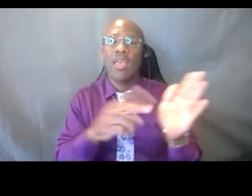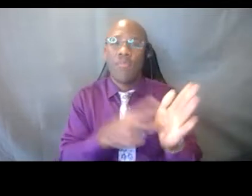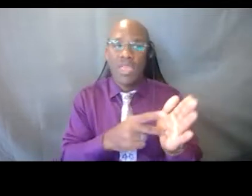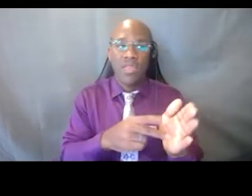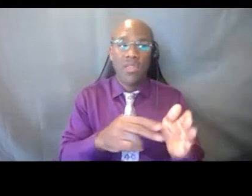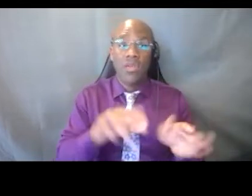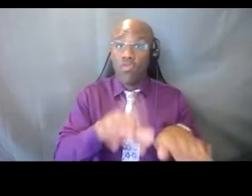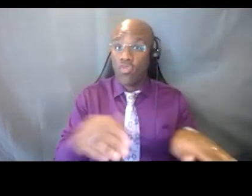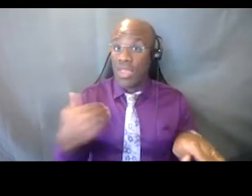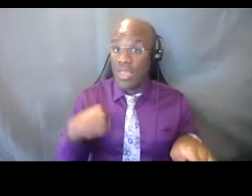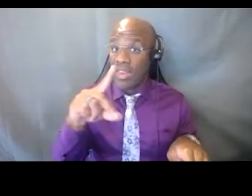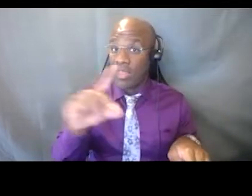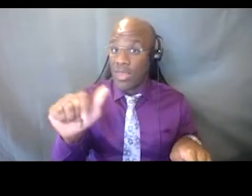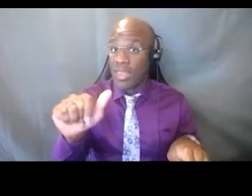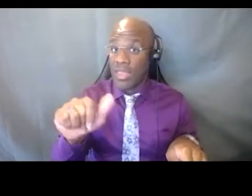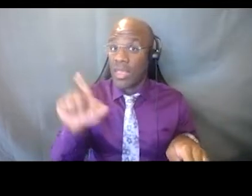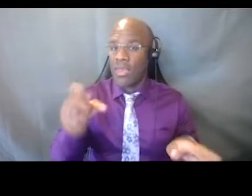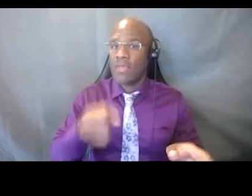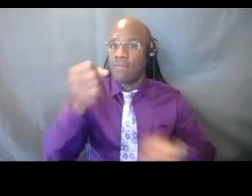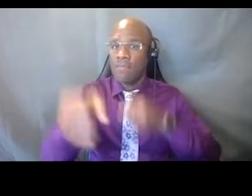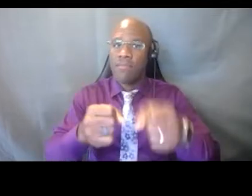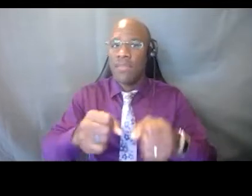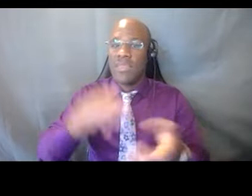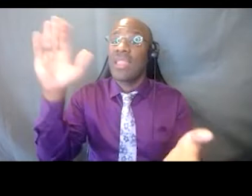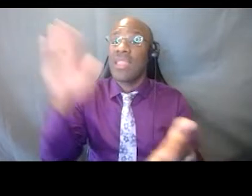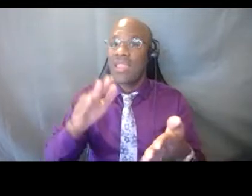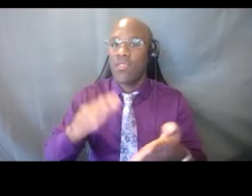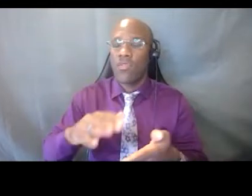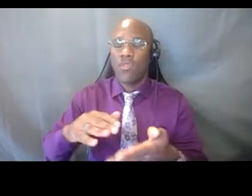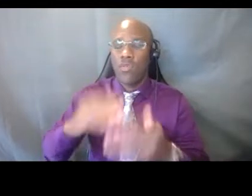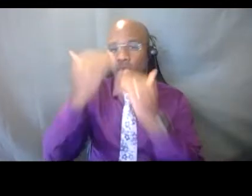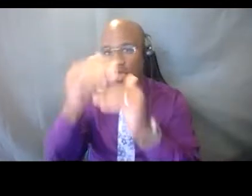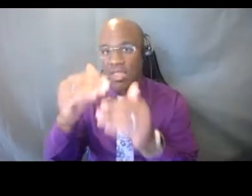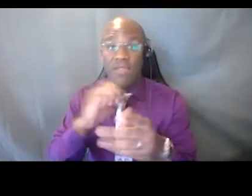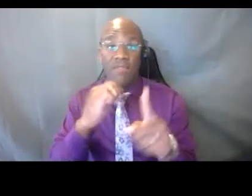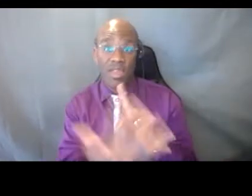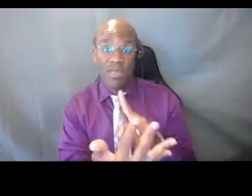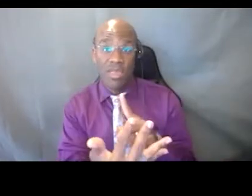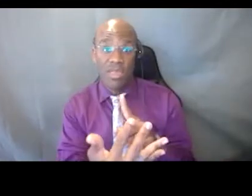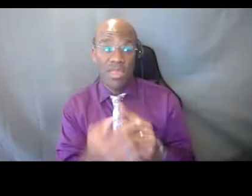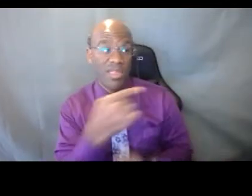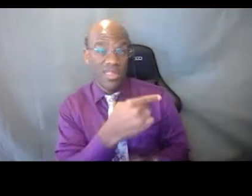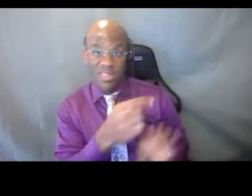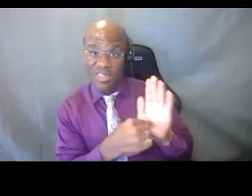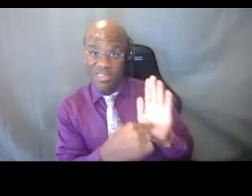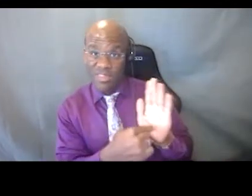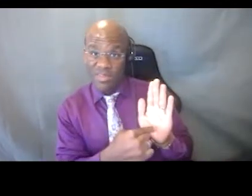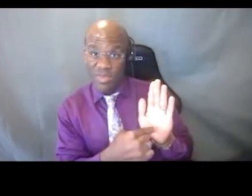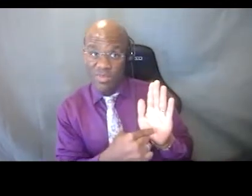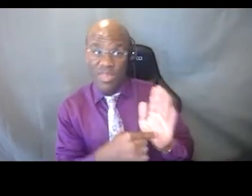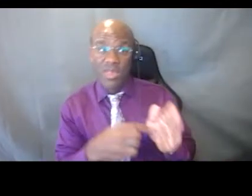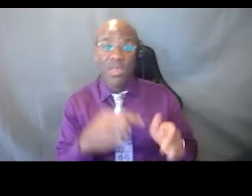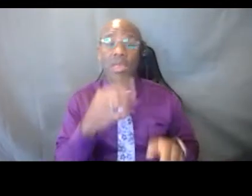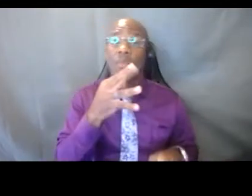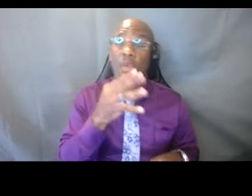environment, right? And so in this situation, all of the mothers were not given an opportunity or even an option